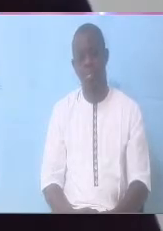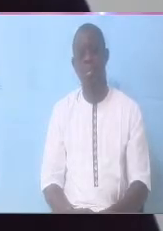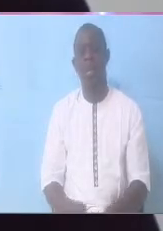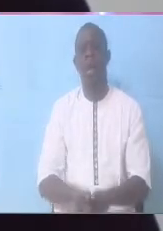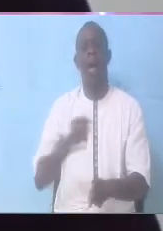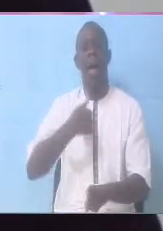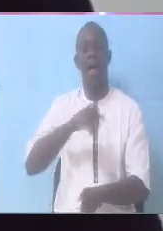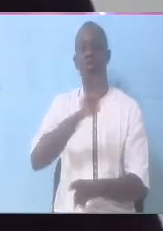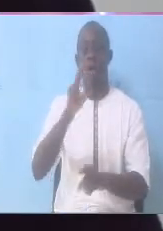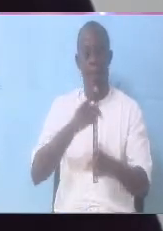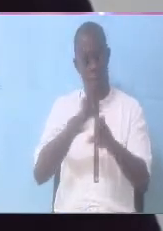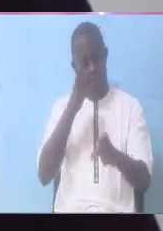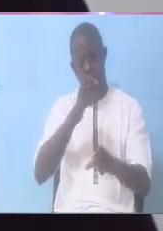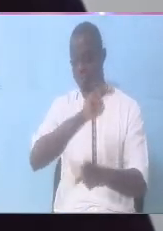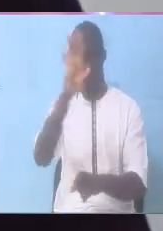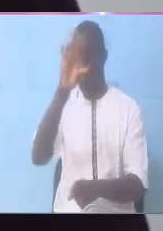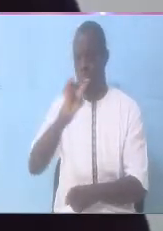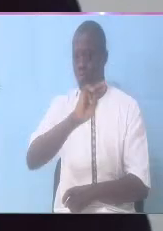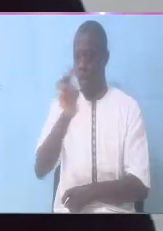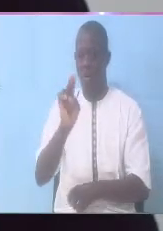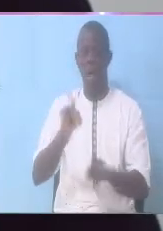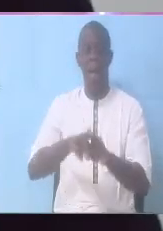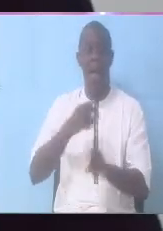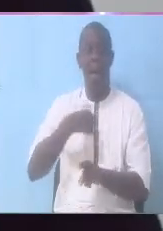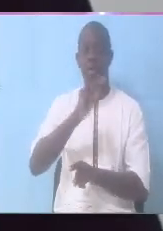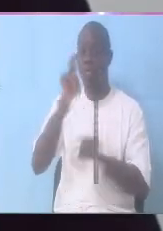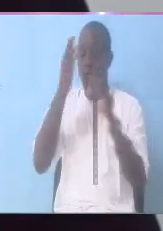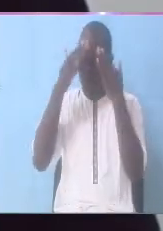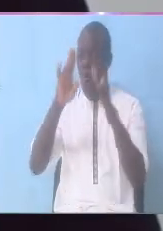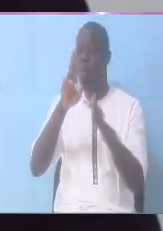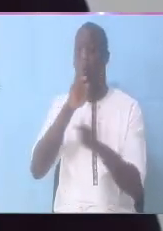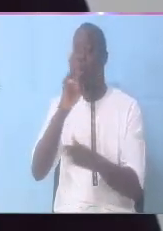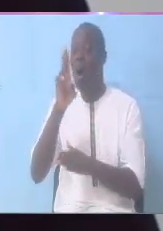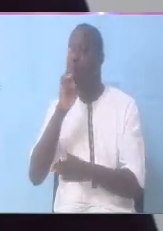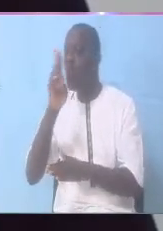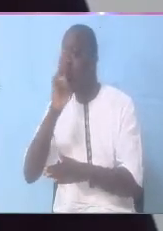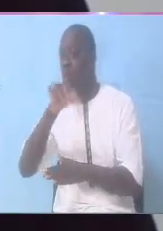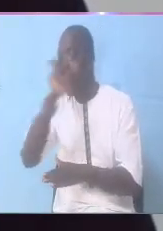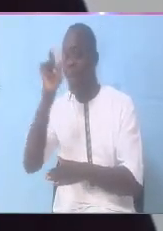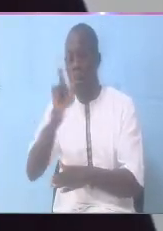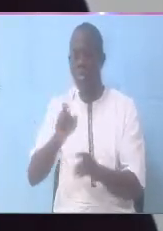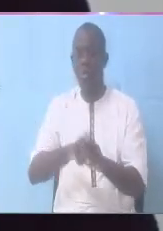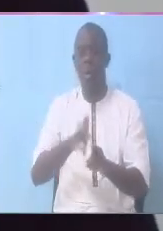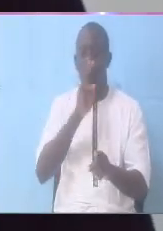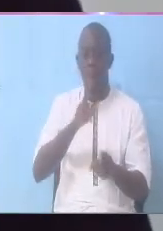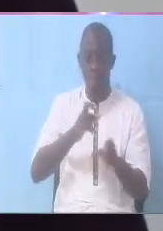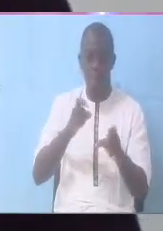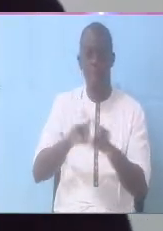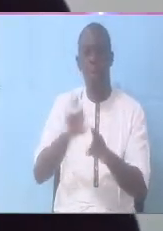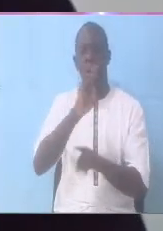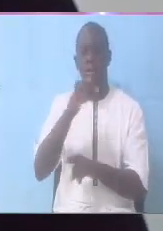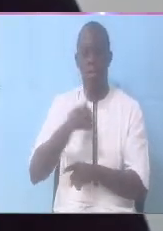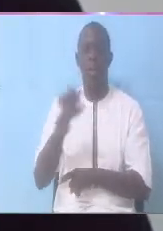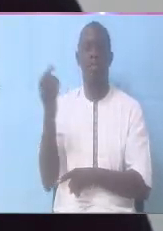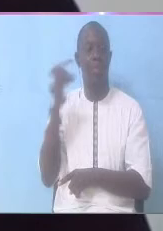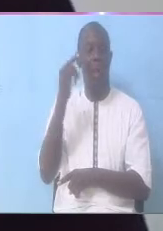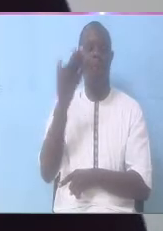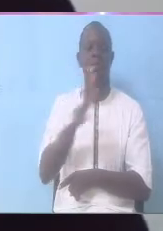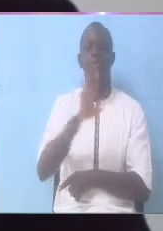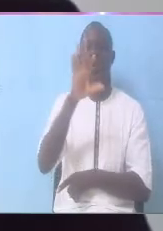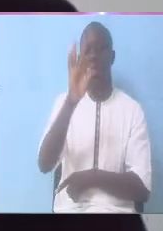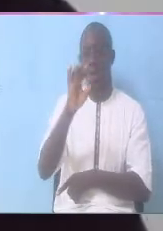pulled the trigger. What I do know was I did receive a call from Tumbultamba saying mission